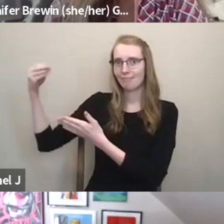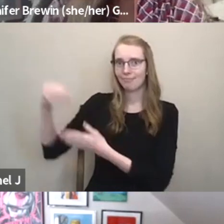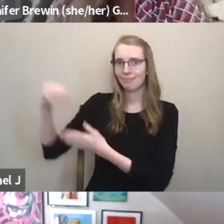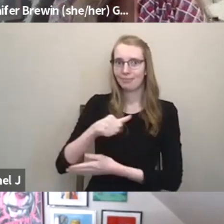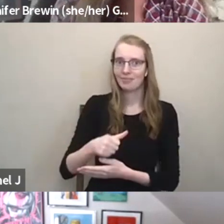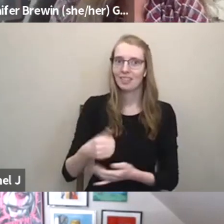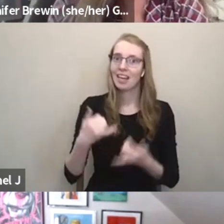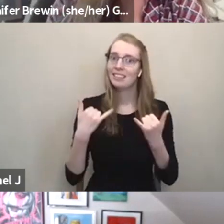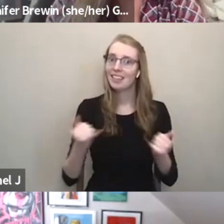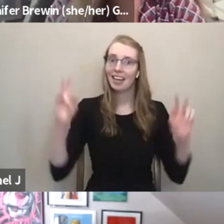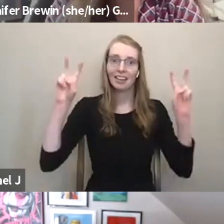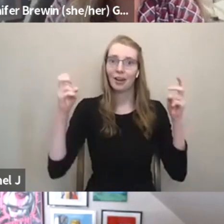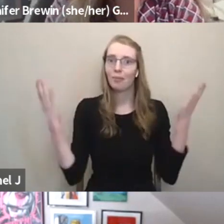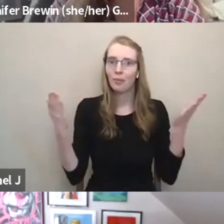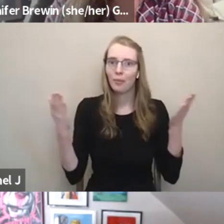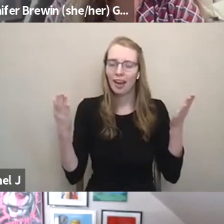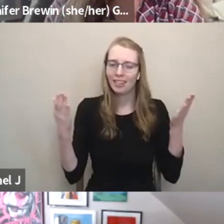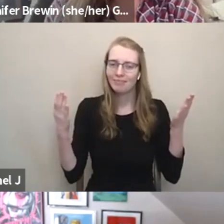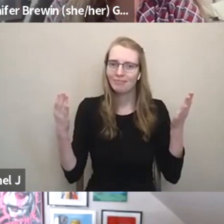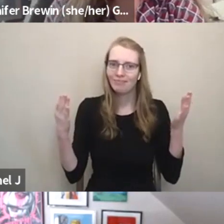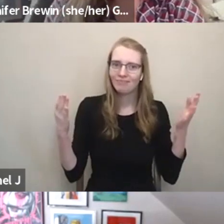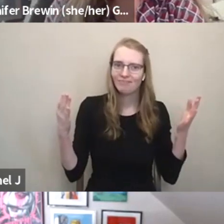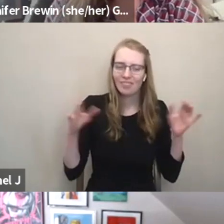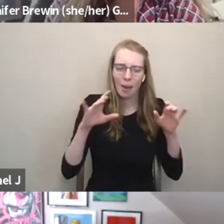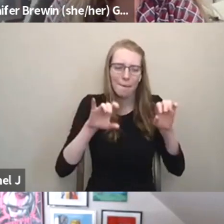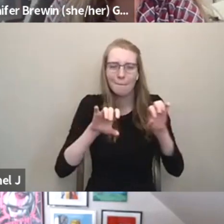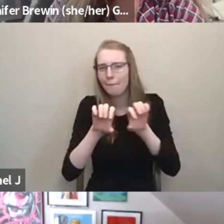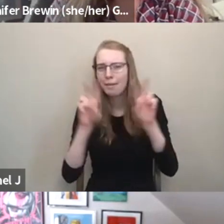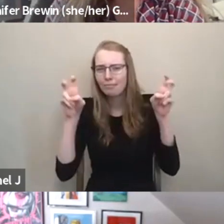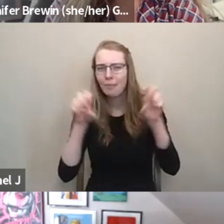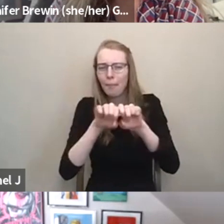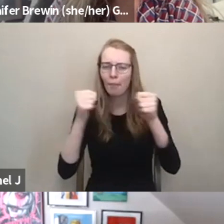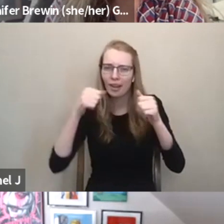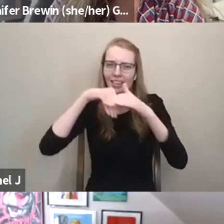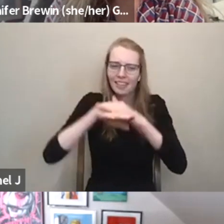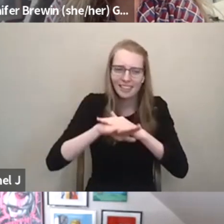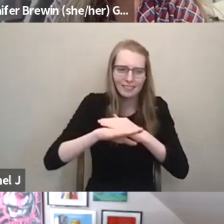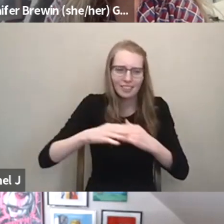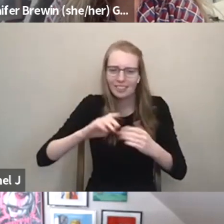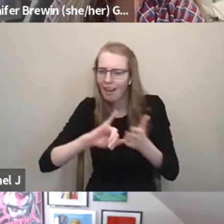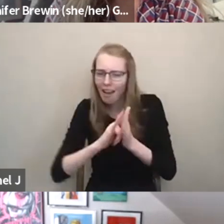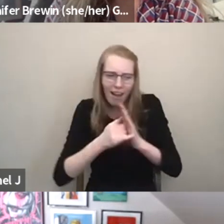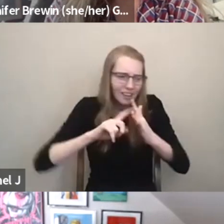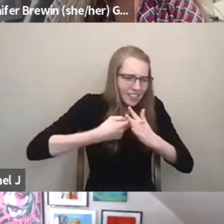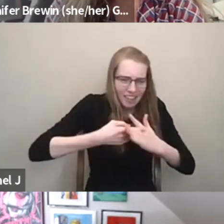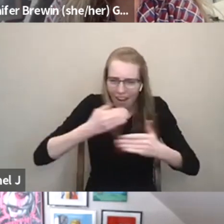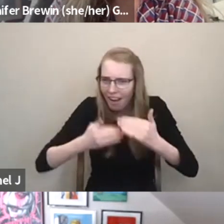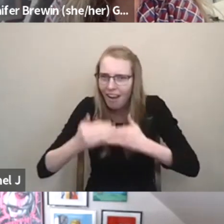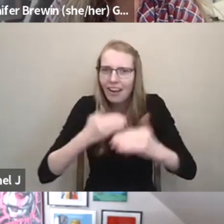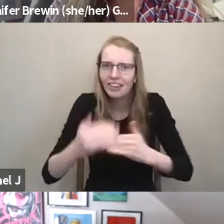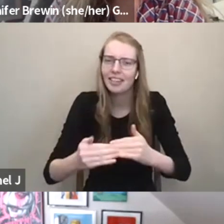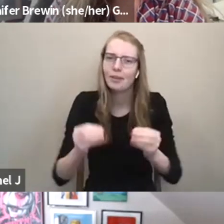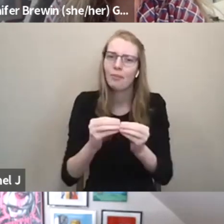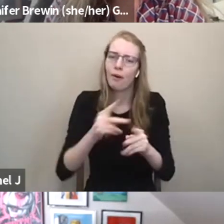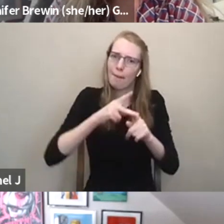focuses on breaking into the, I guess, professional echelons, the more professional echelons of the performing arts industry. I don't